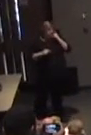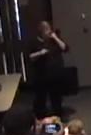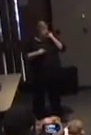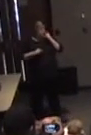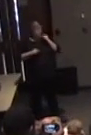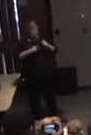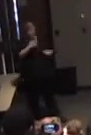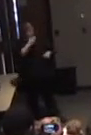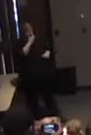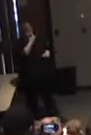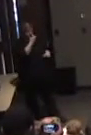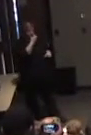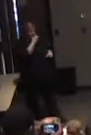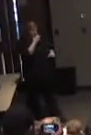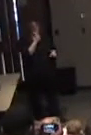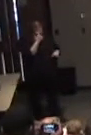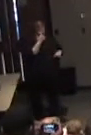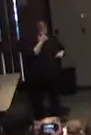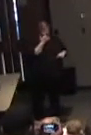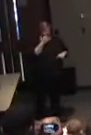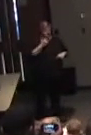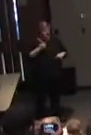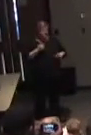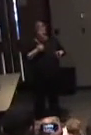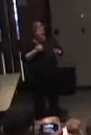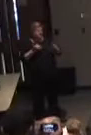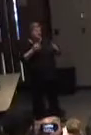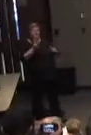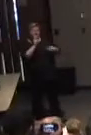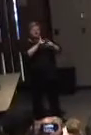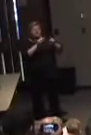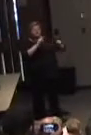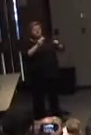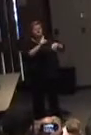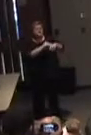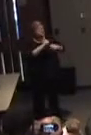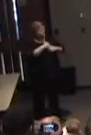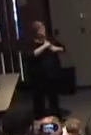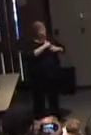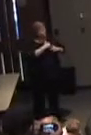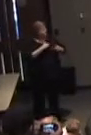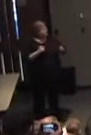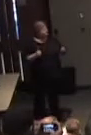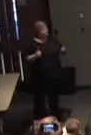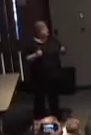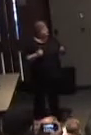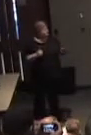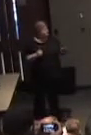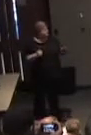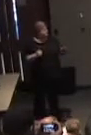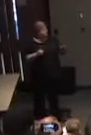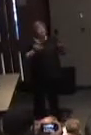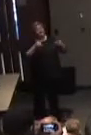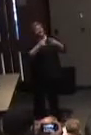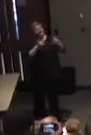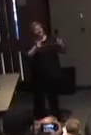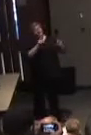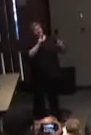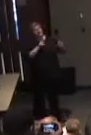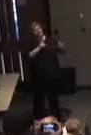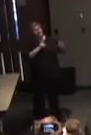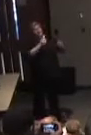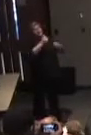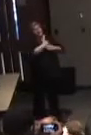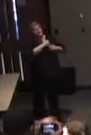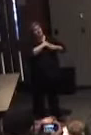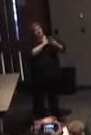at military as more important than it was. And I think we have to point out, in fact, the opposite is the case. The military